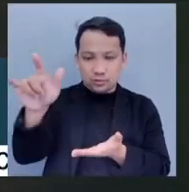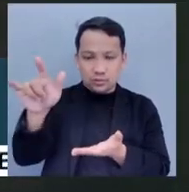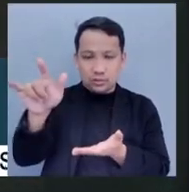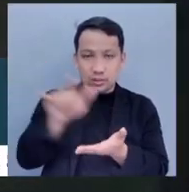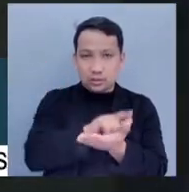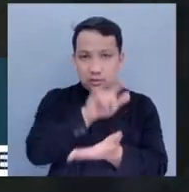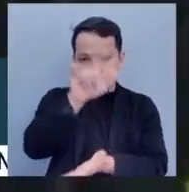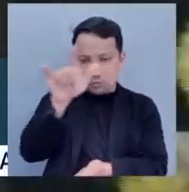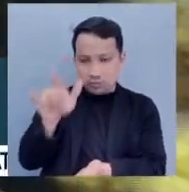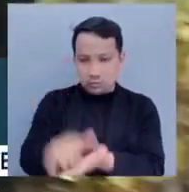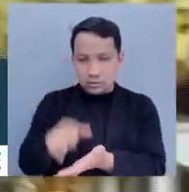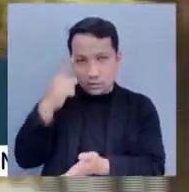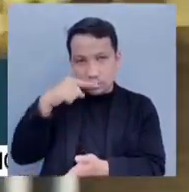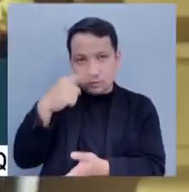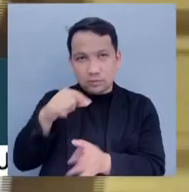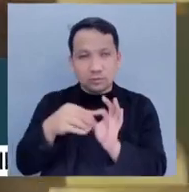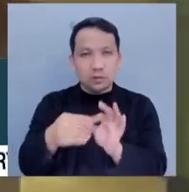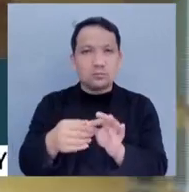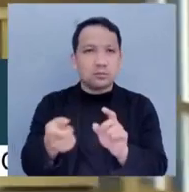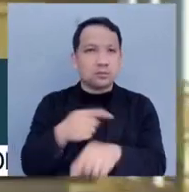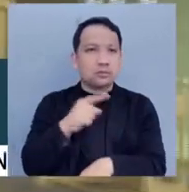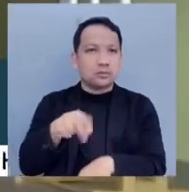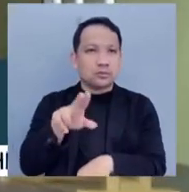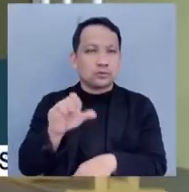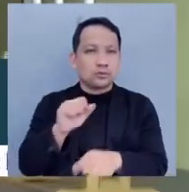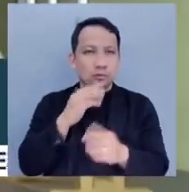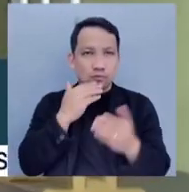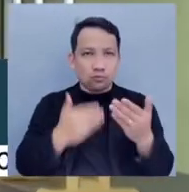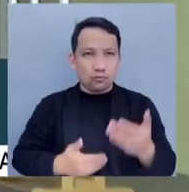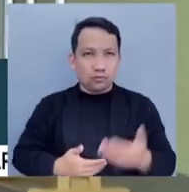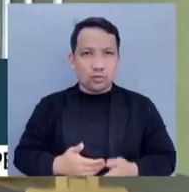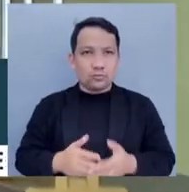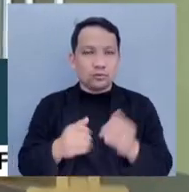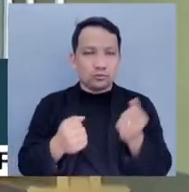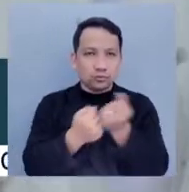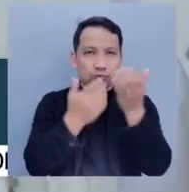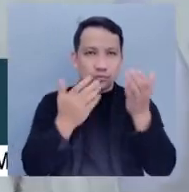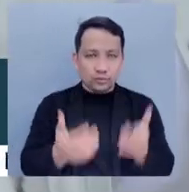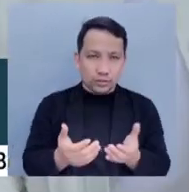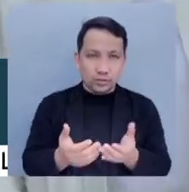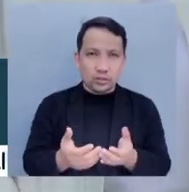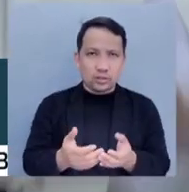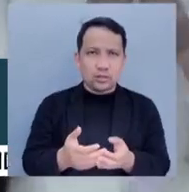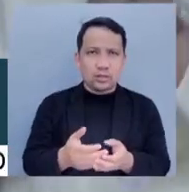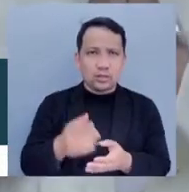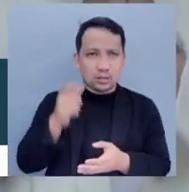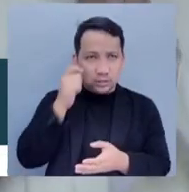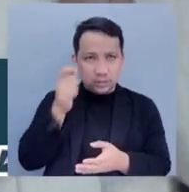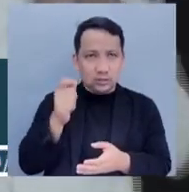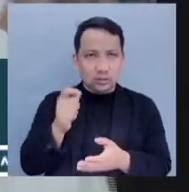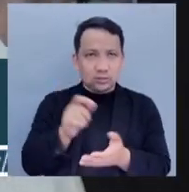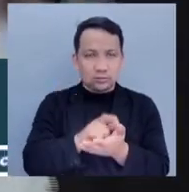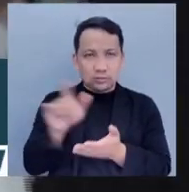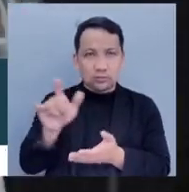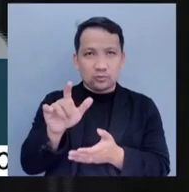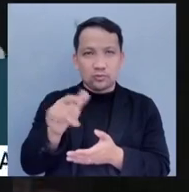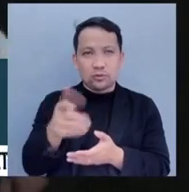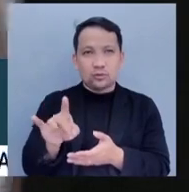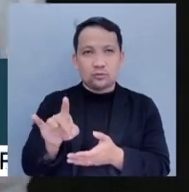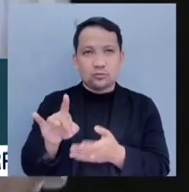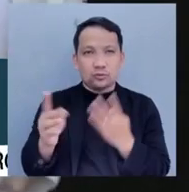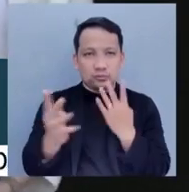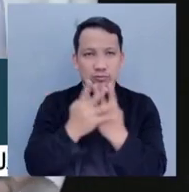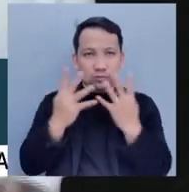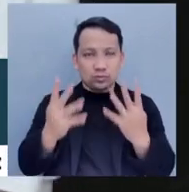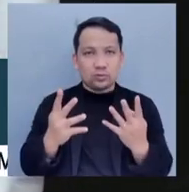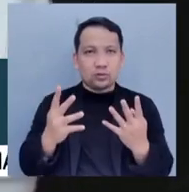Bangkok Tuesday morning, where he was welcomed by his supporters. Thaksin fled abroad in 2008 to avoid a jail sentence